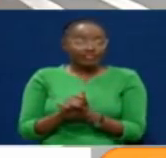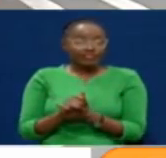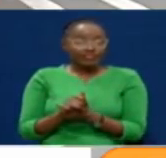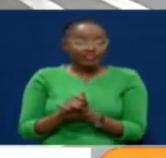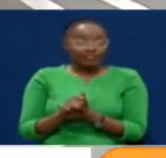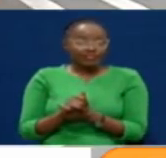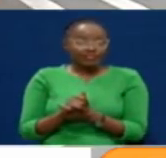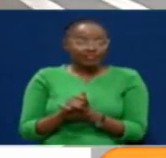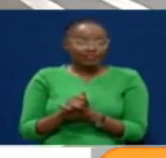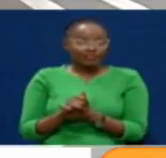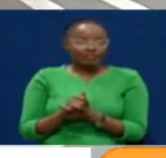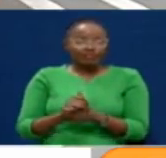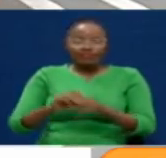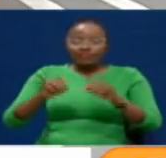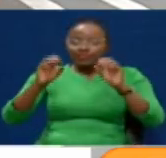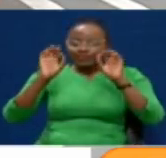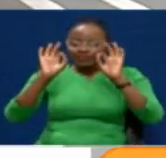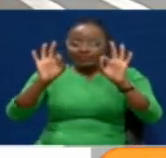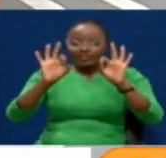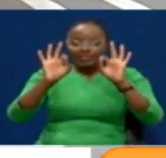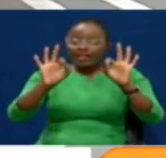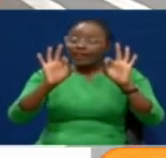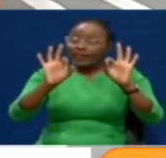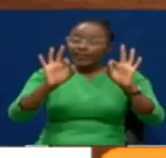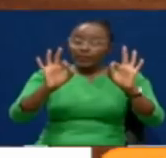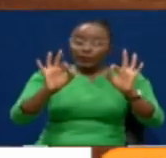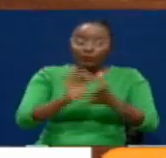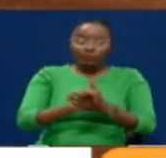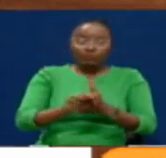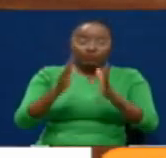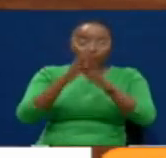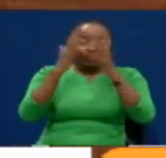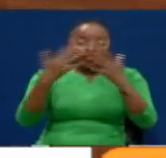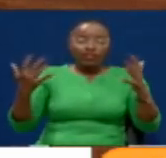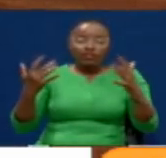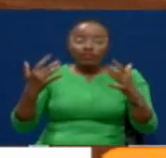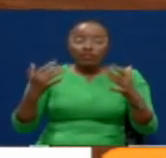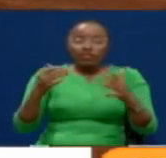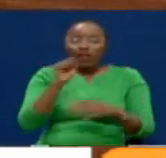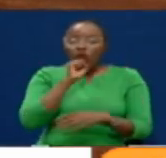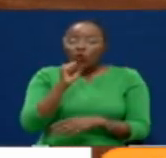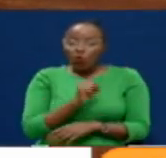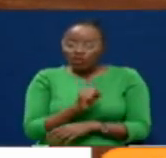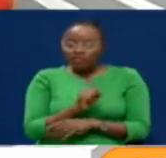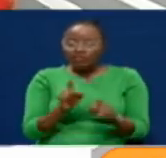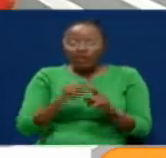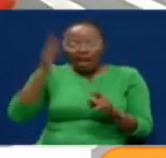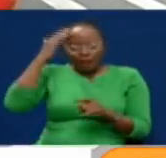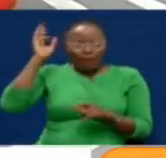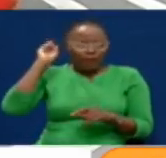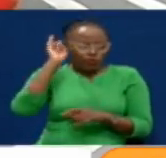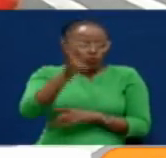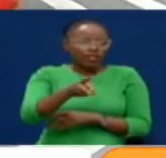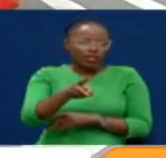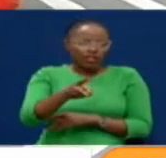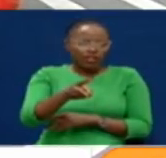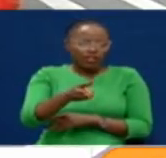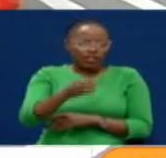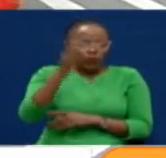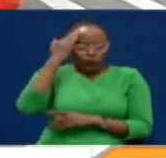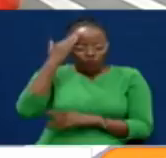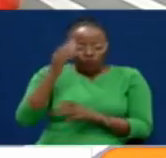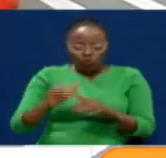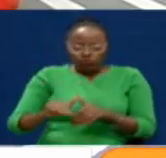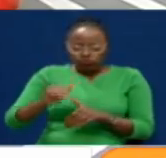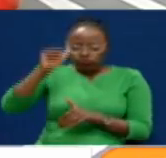and incredible, you know, such a great thing. And it's going to be the old style, the one we remember. You know, you know, Jeff, growing up in